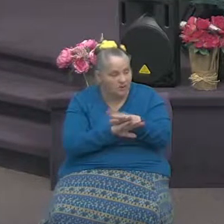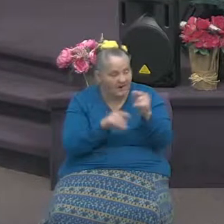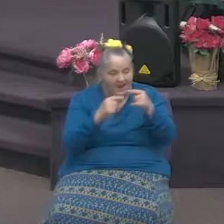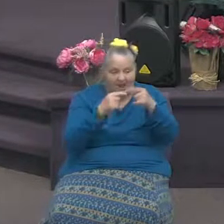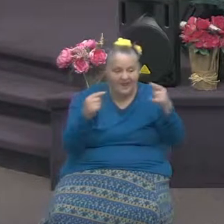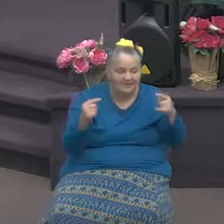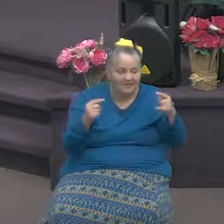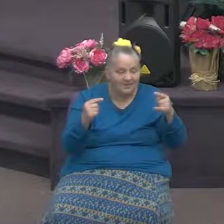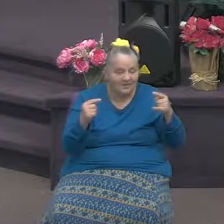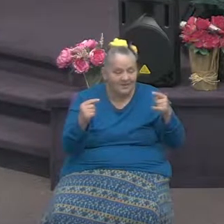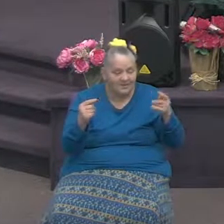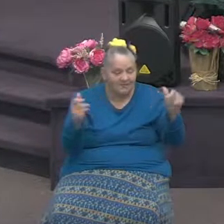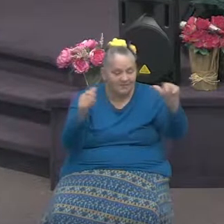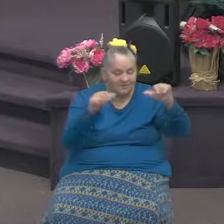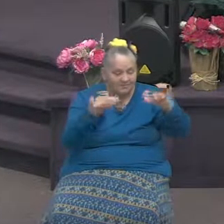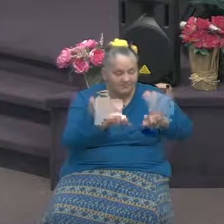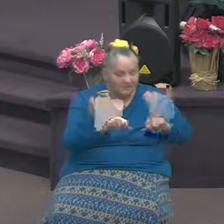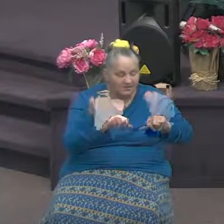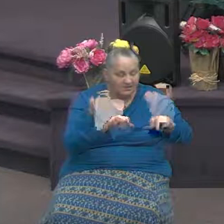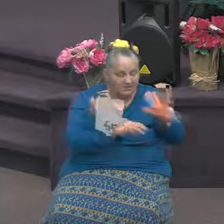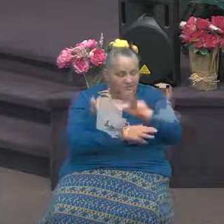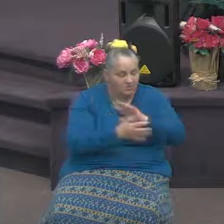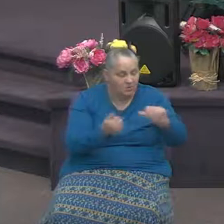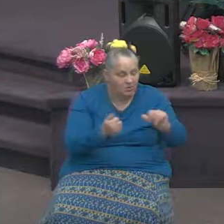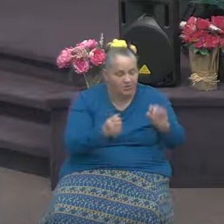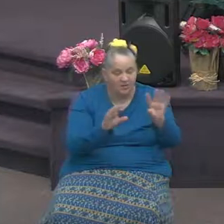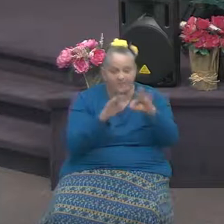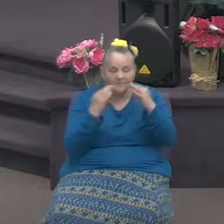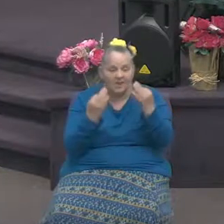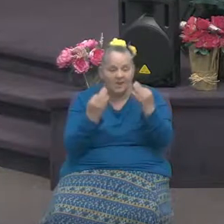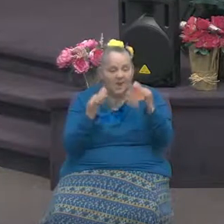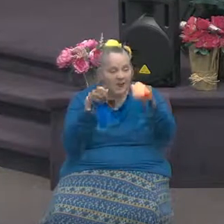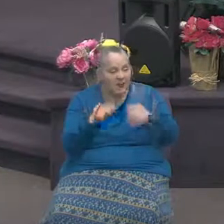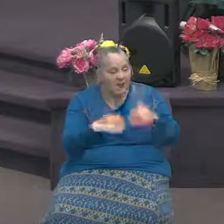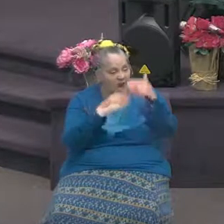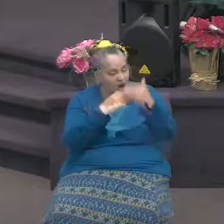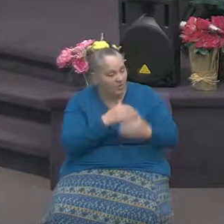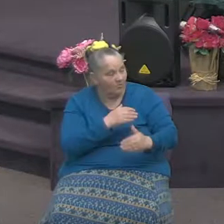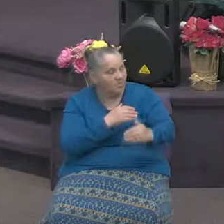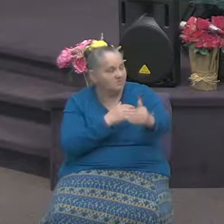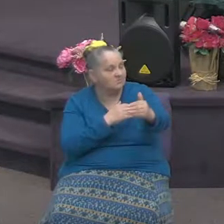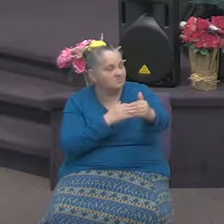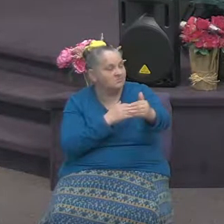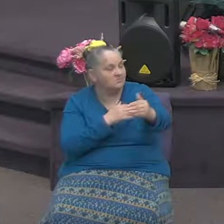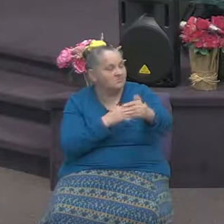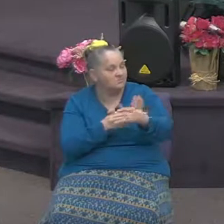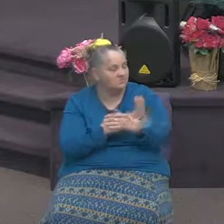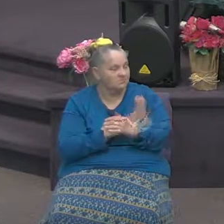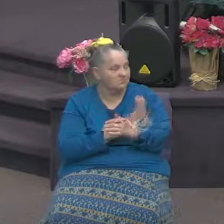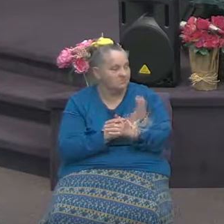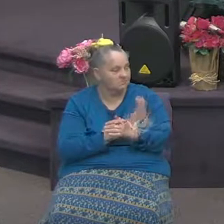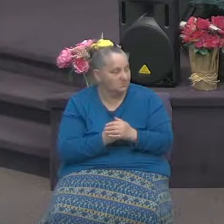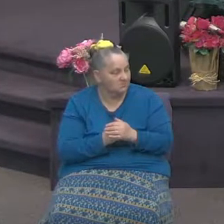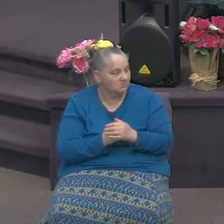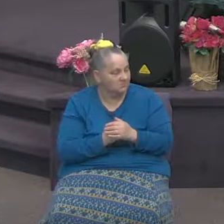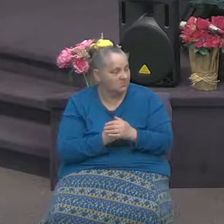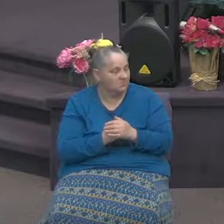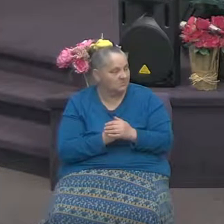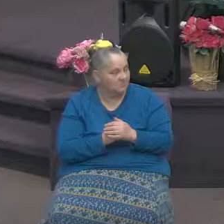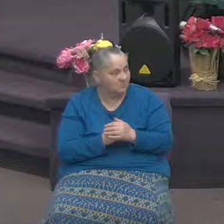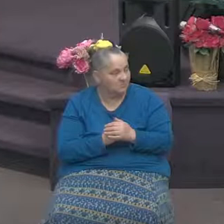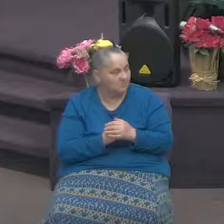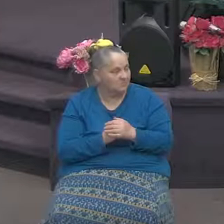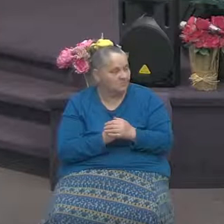enemies can be defeated and that you and your family can move forward.